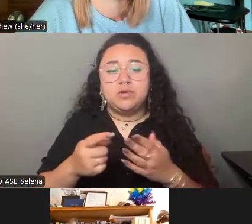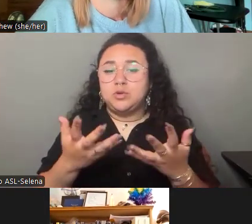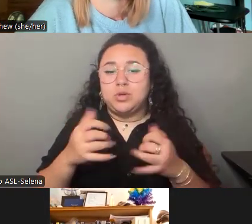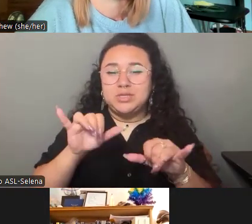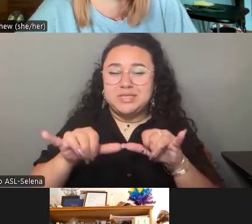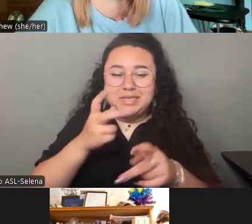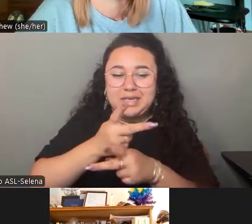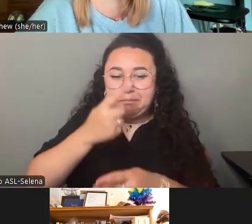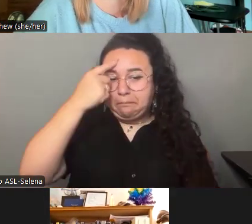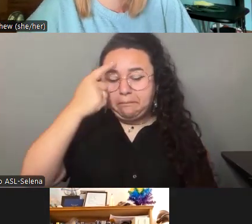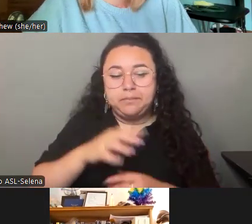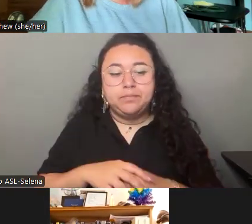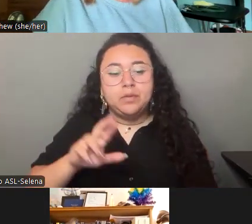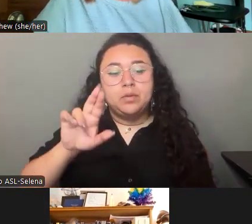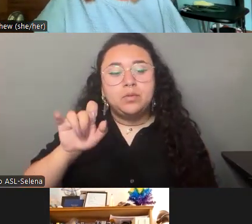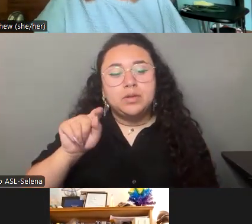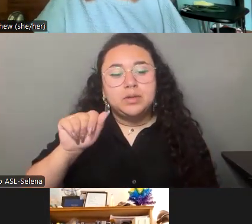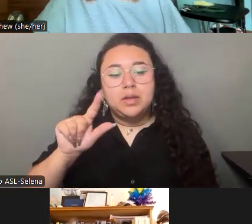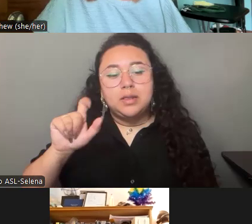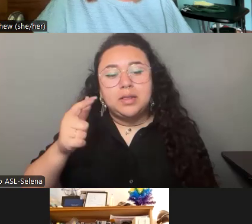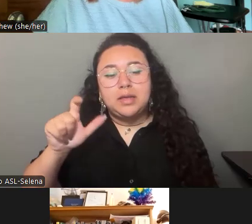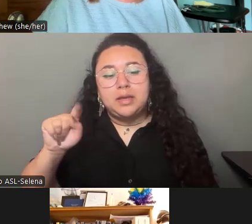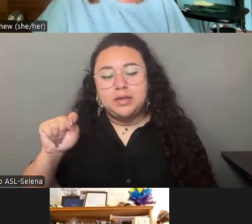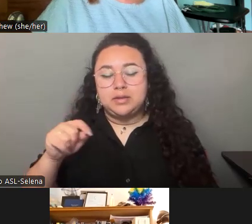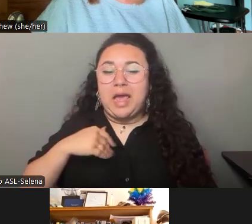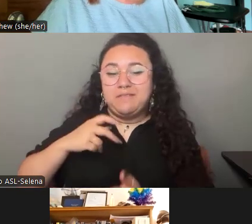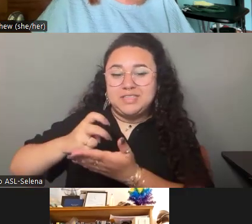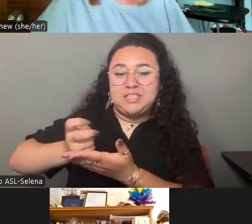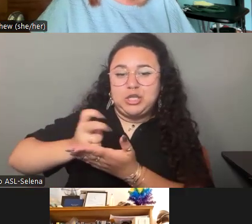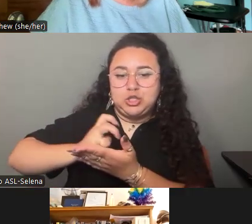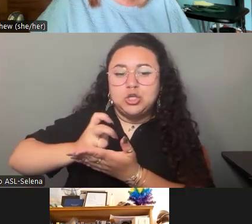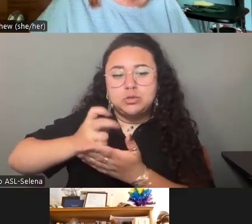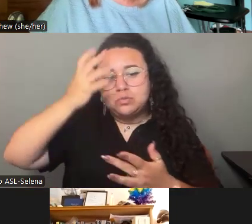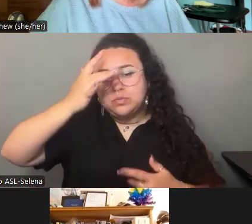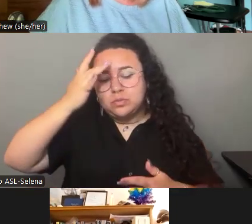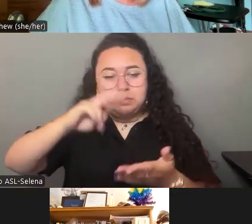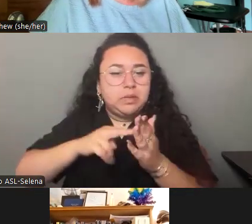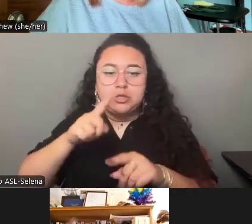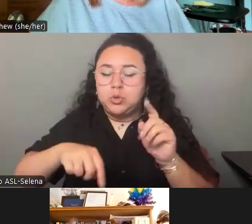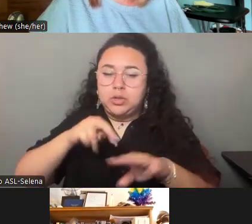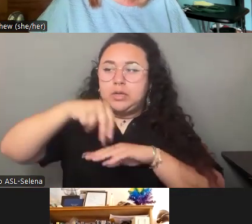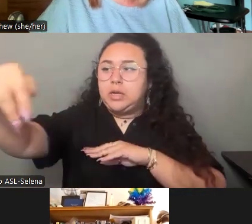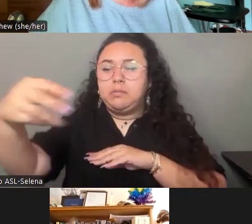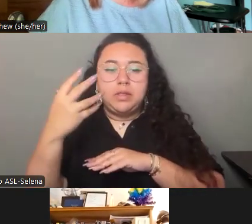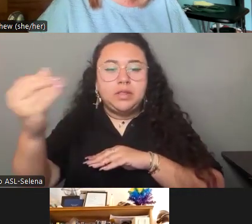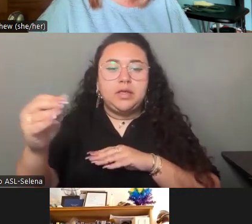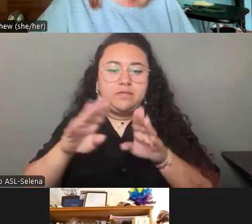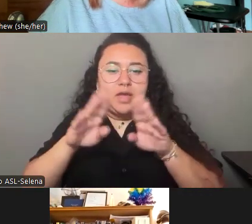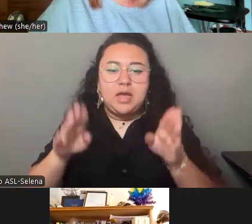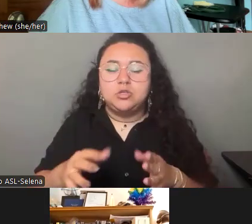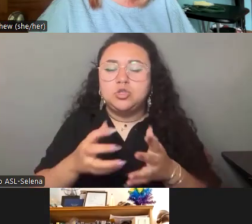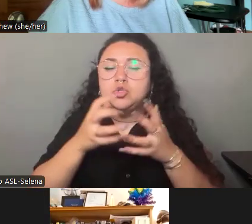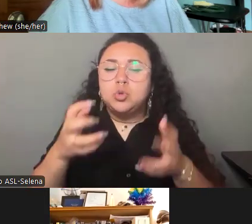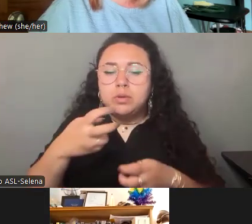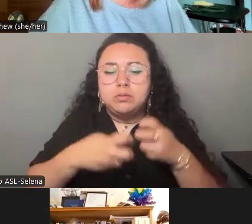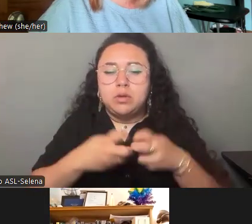had a seizure disorder that kept her from leaving her home. Right. She had had too many instances